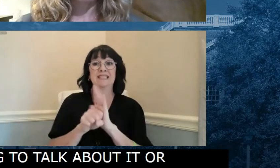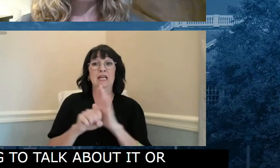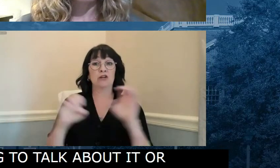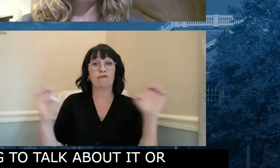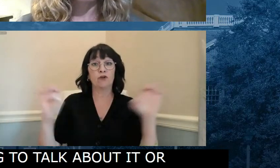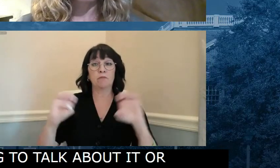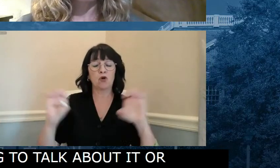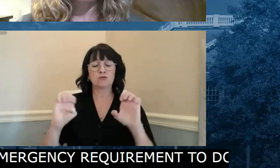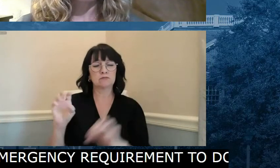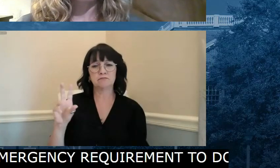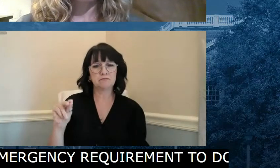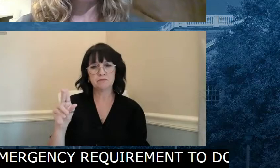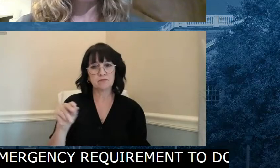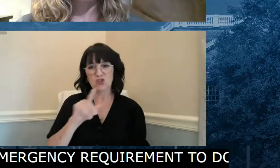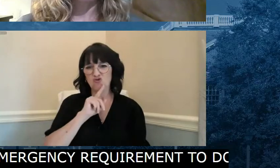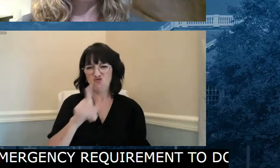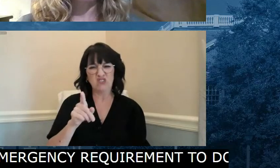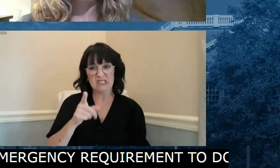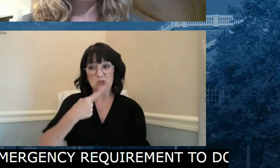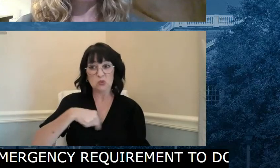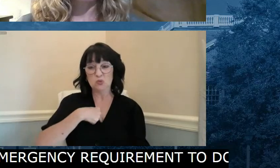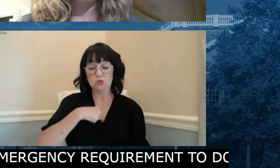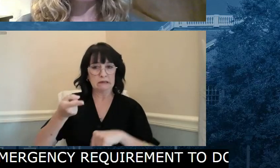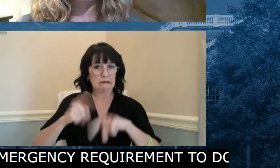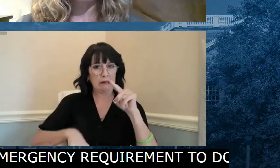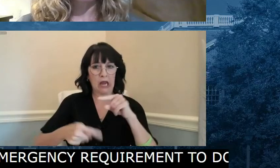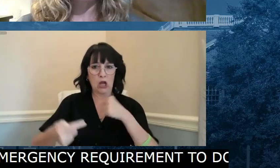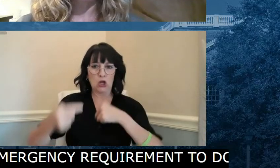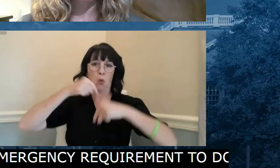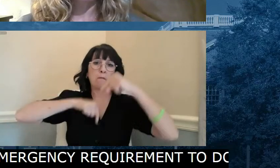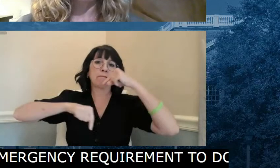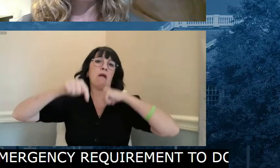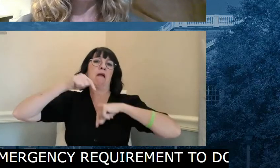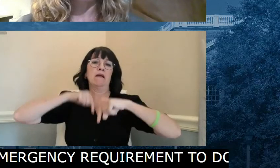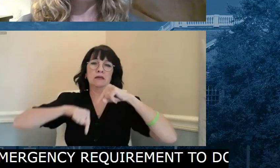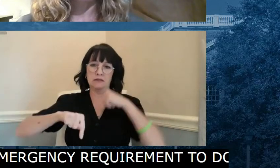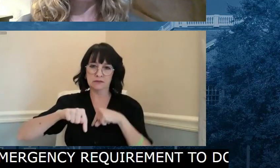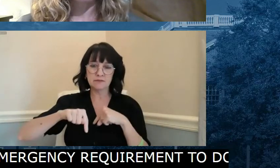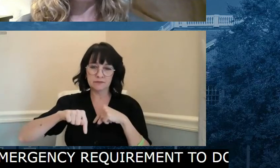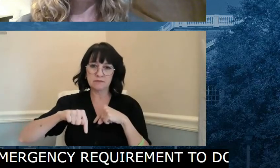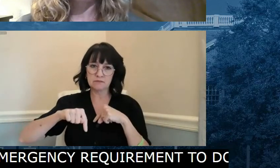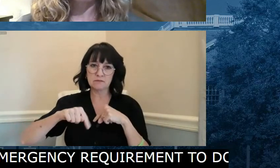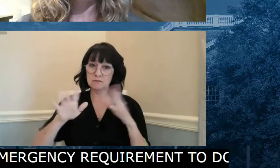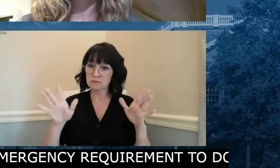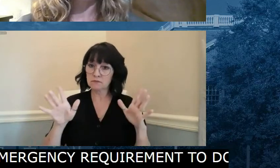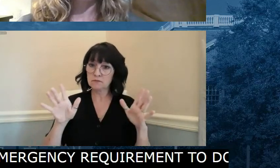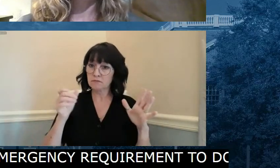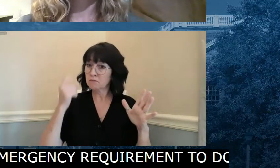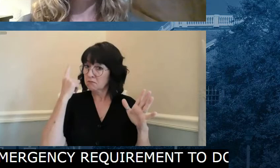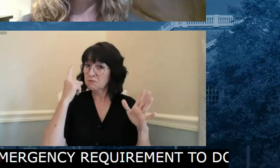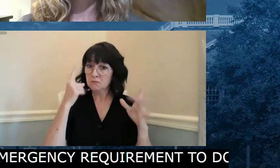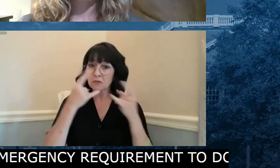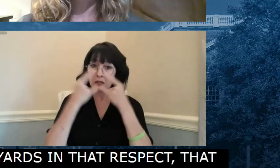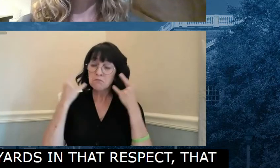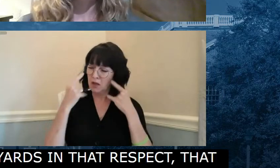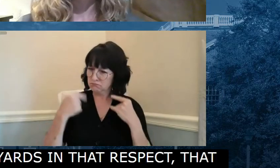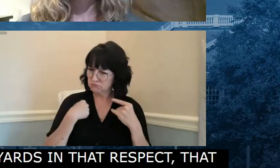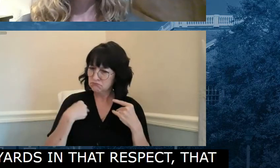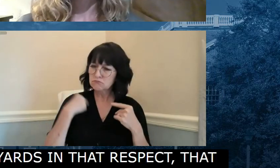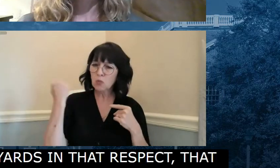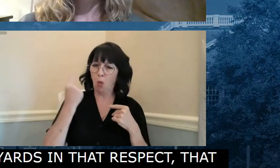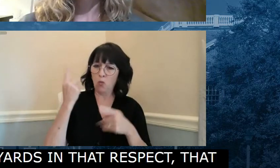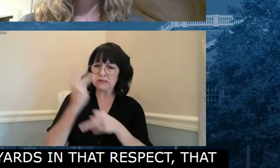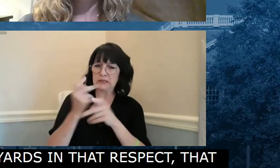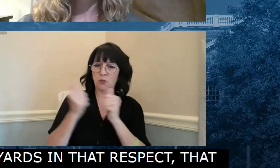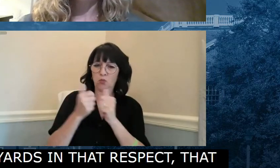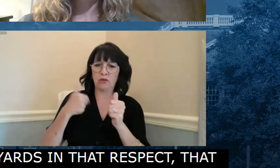can't afford to go backwards in that respect. That doesn't mean you can't wear a mask. I keep my mask with me all the time